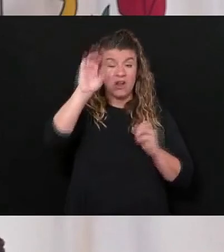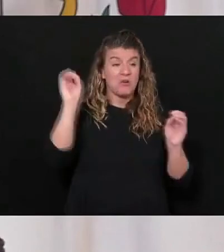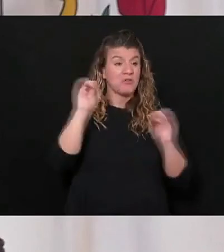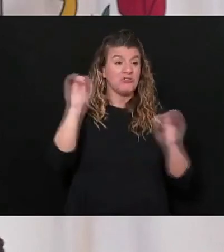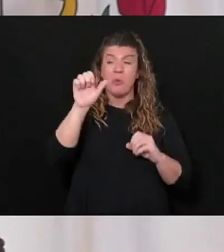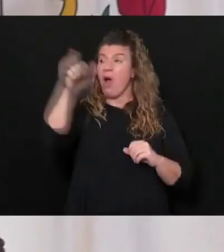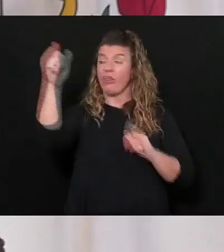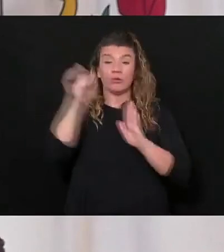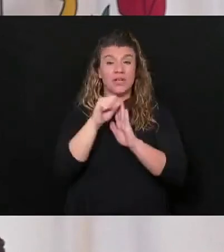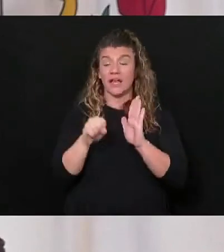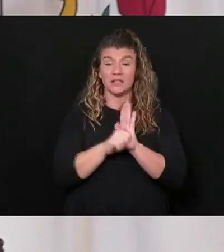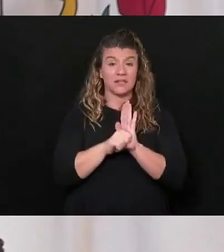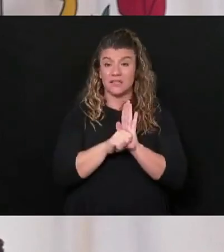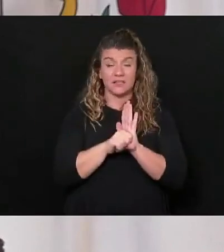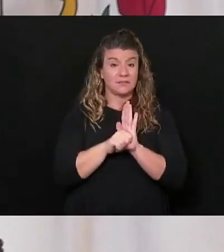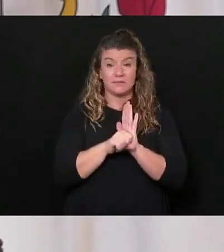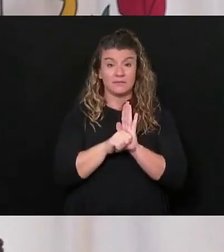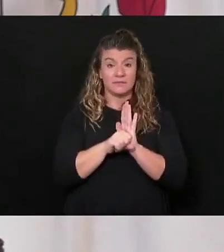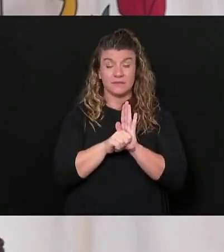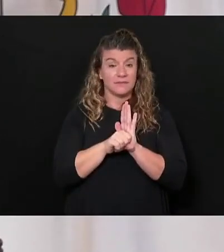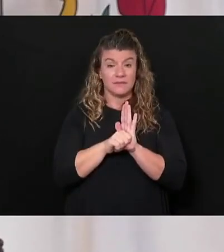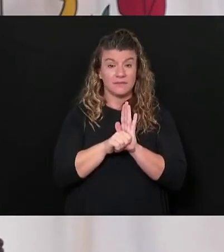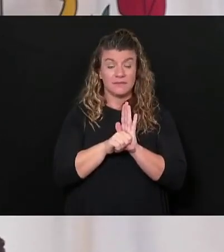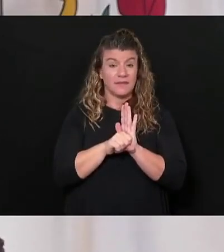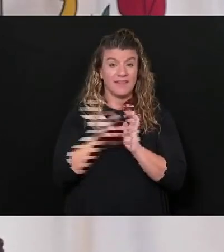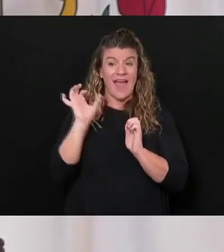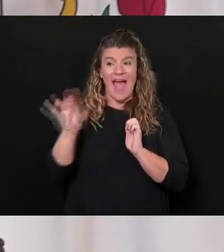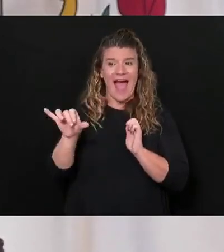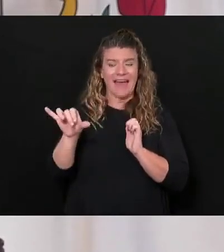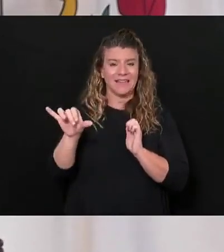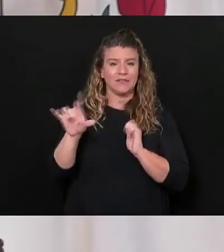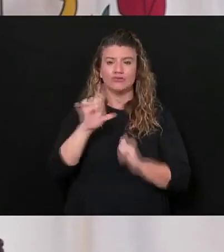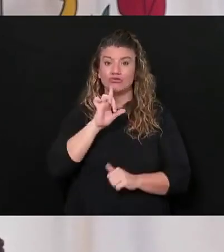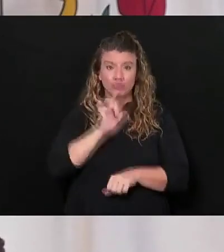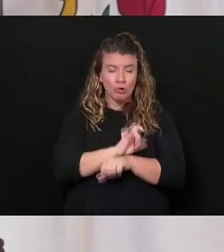this country that probably has,